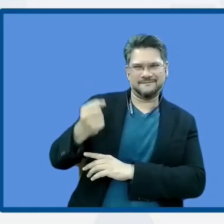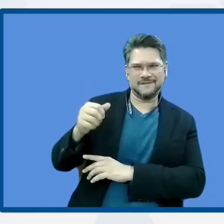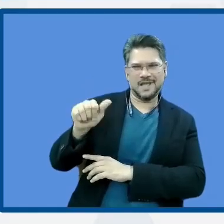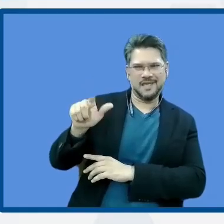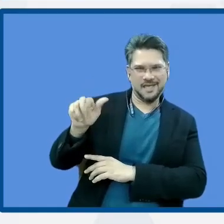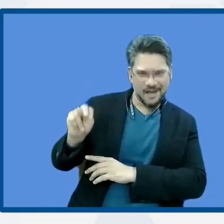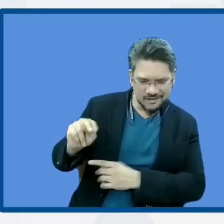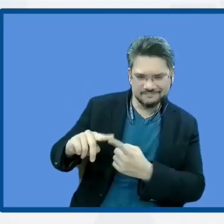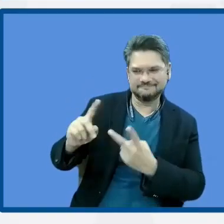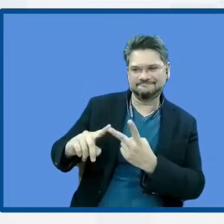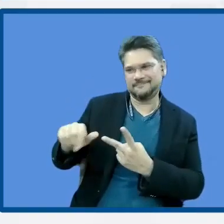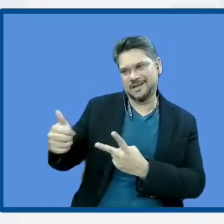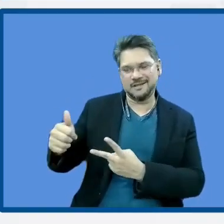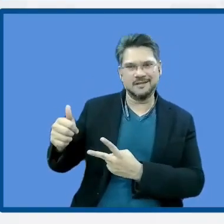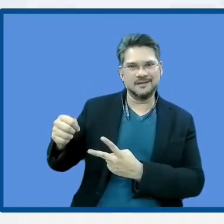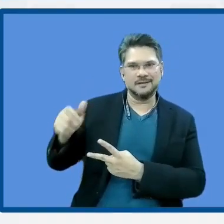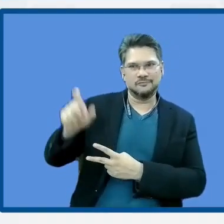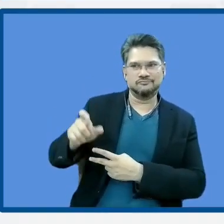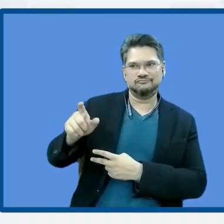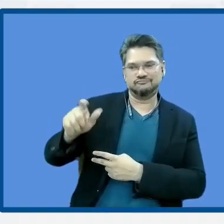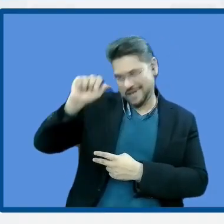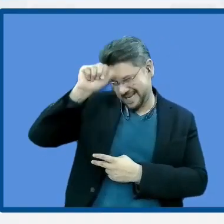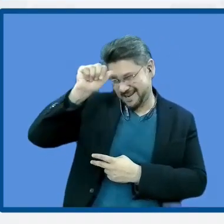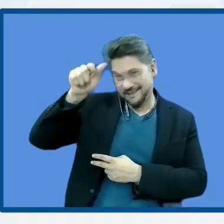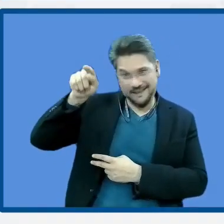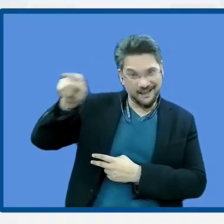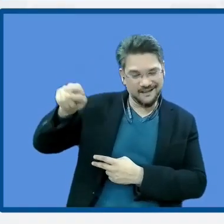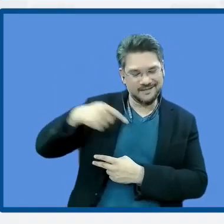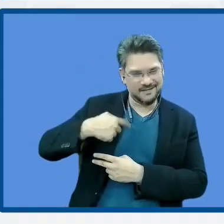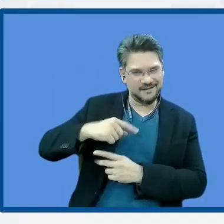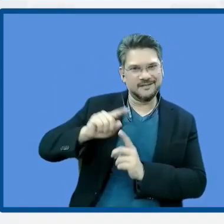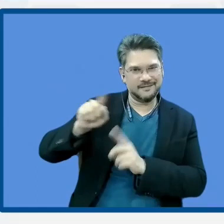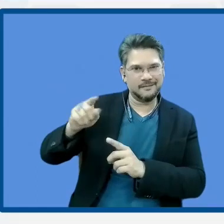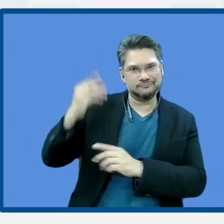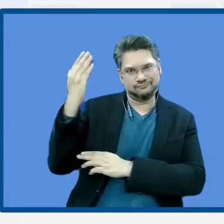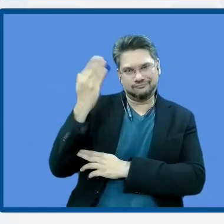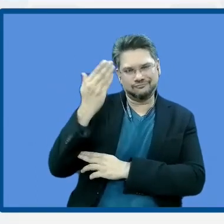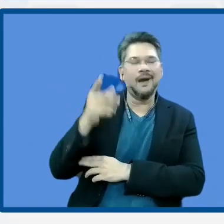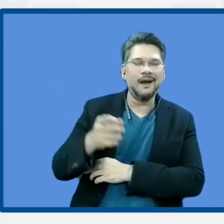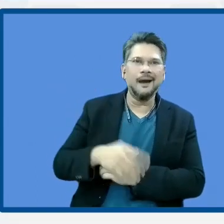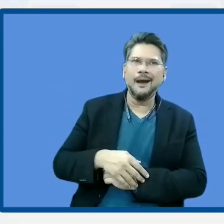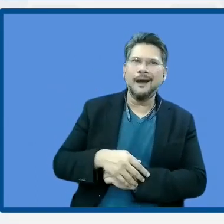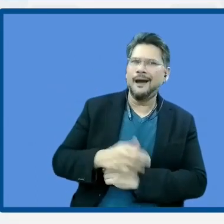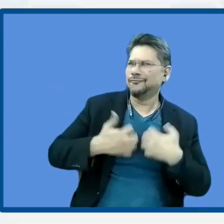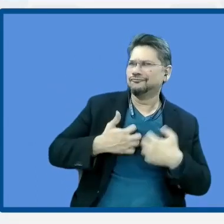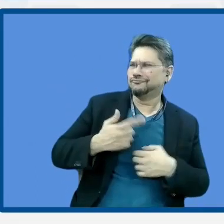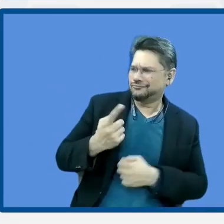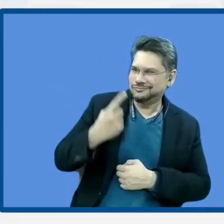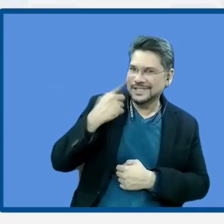Jamain in India, that what is more interesting is the systemic risk